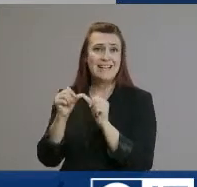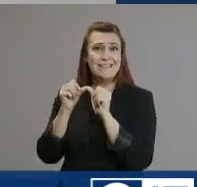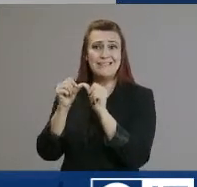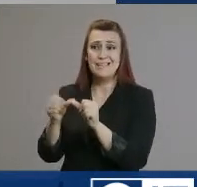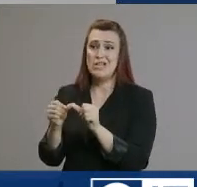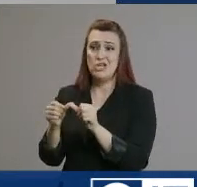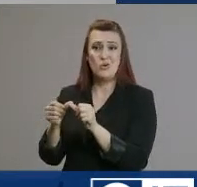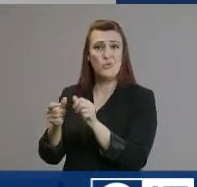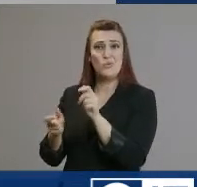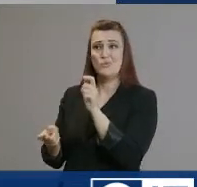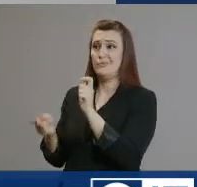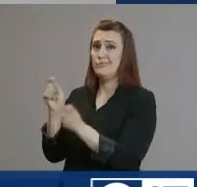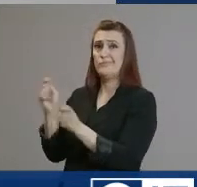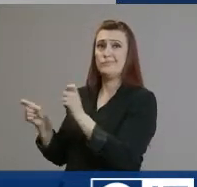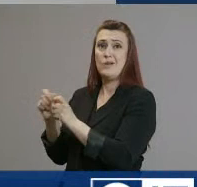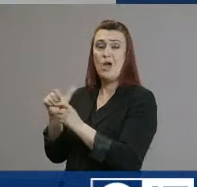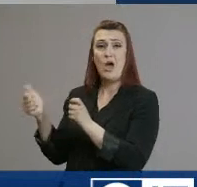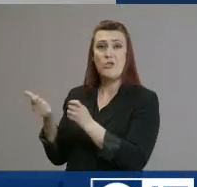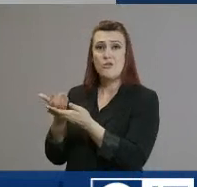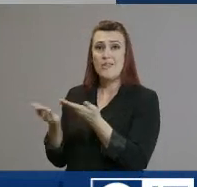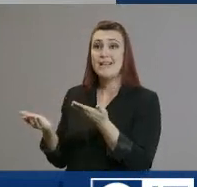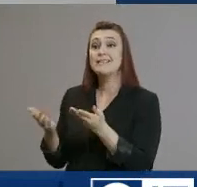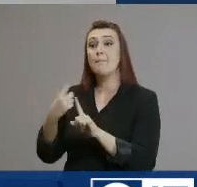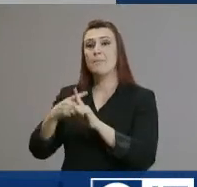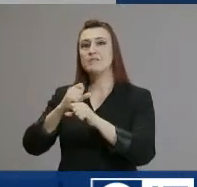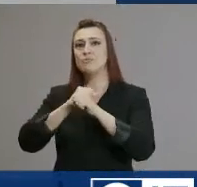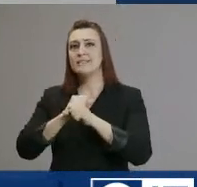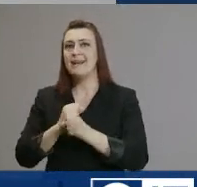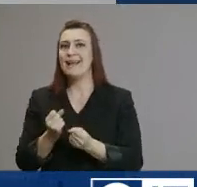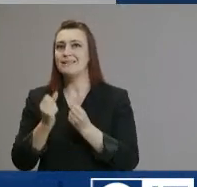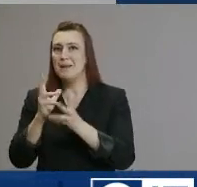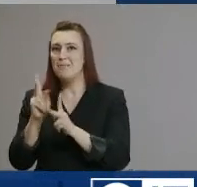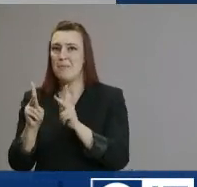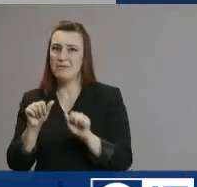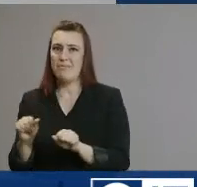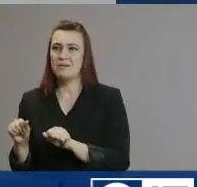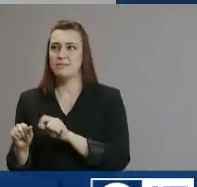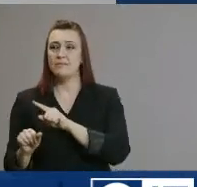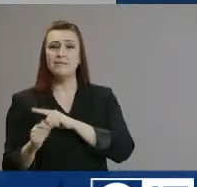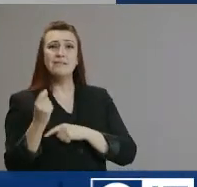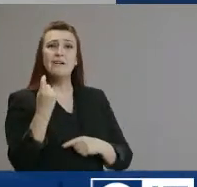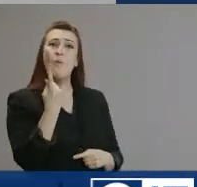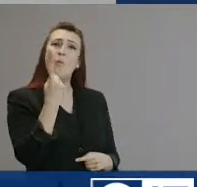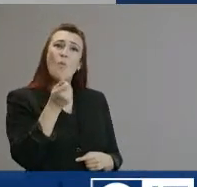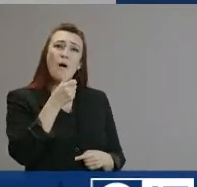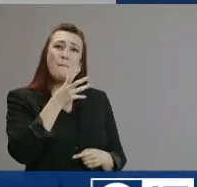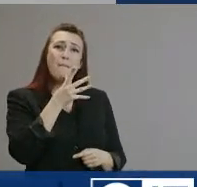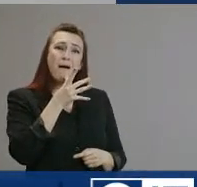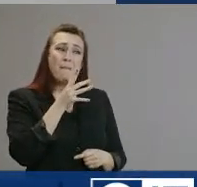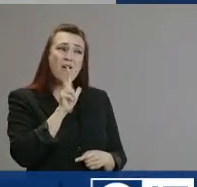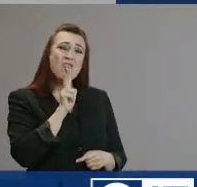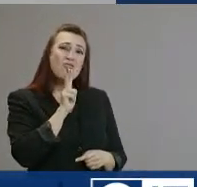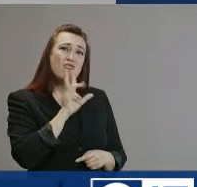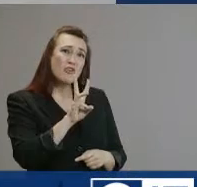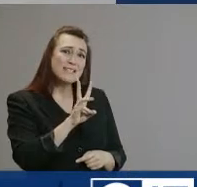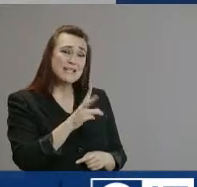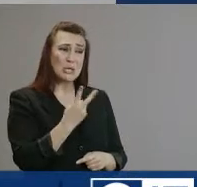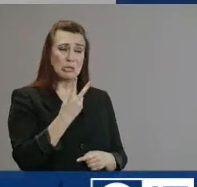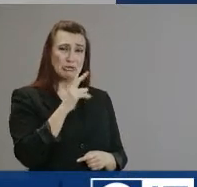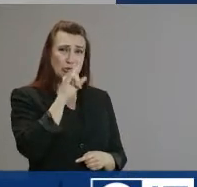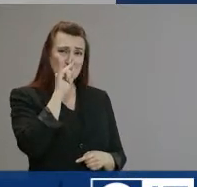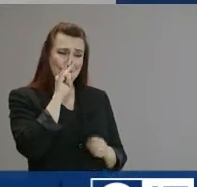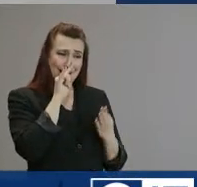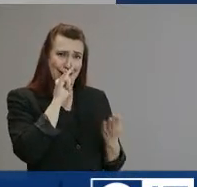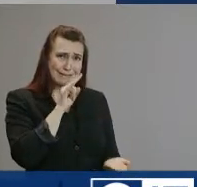people as possible. So what would you say to the 36-year-old Tempe mom I spoke to this week? 2 kids. She thought she was